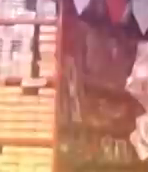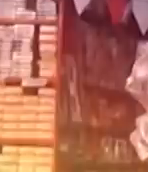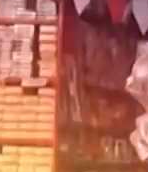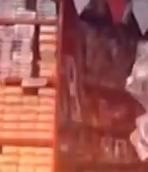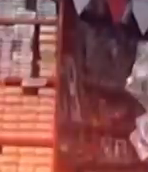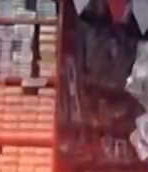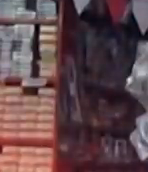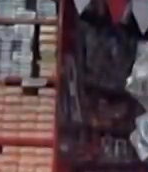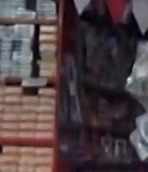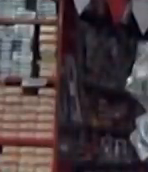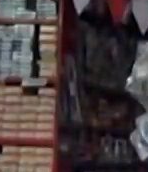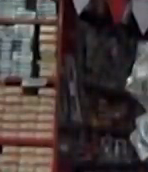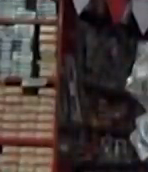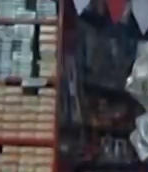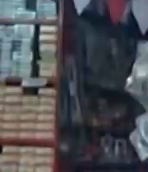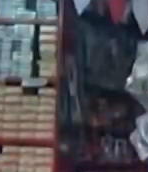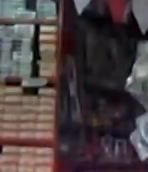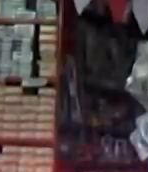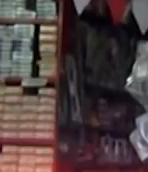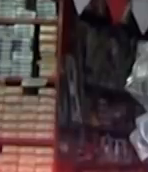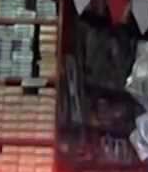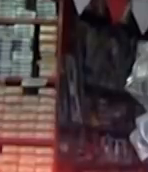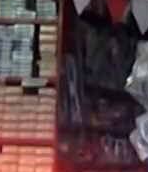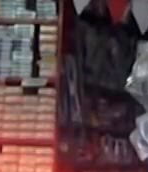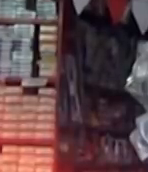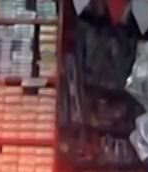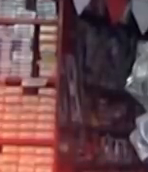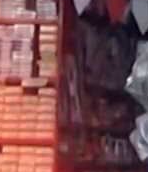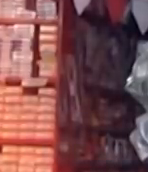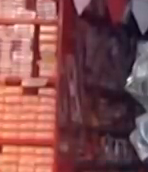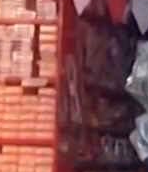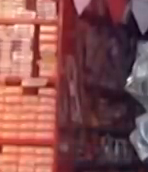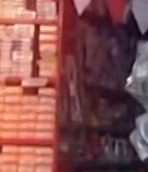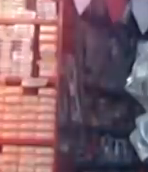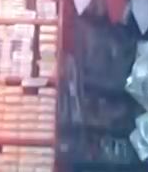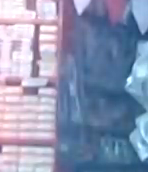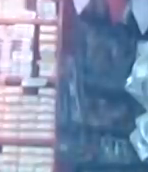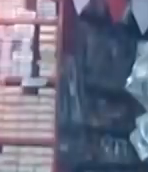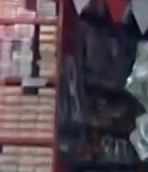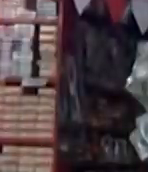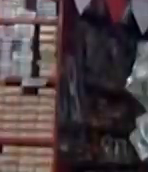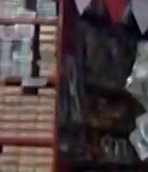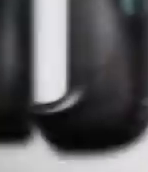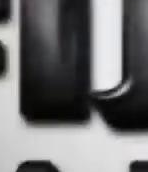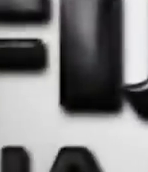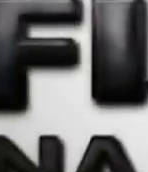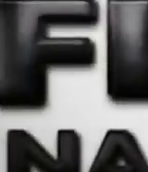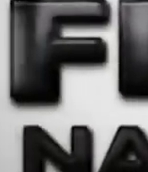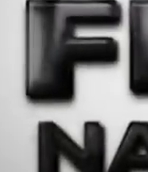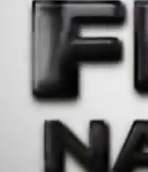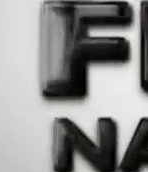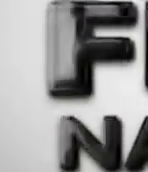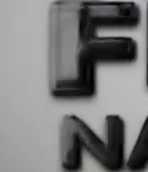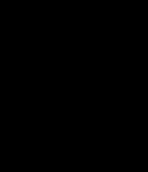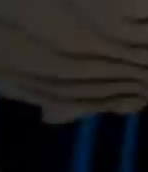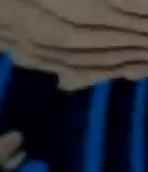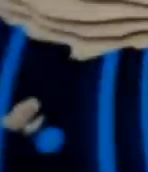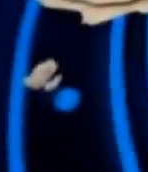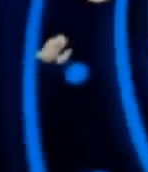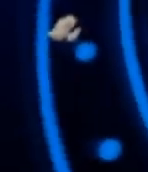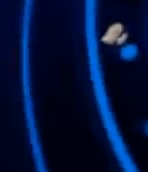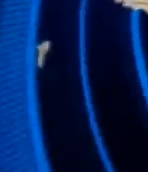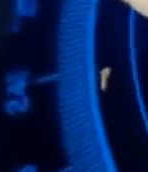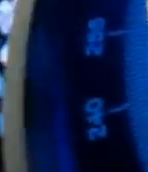Pula nadang go approach lang kerse, go erkraki, do televisi na barong na Radio Fiji 1, na domibit. Radio Fiji 1.